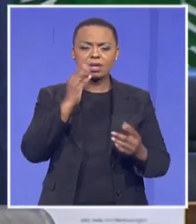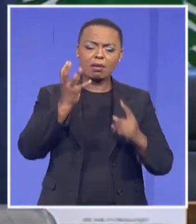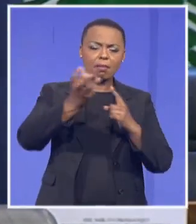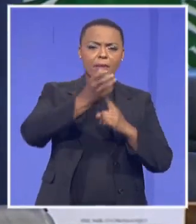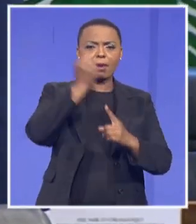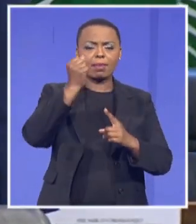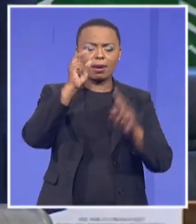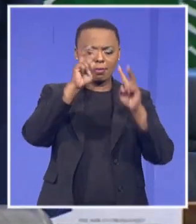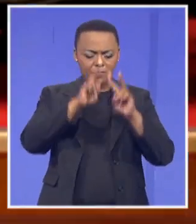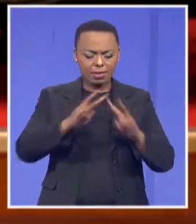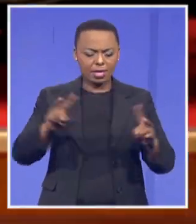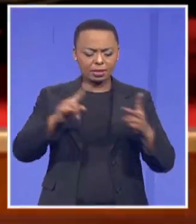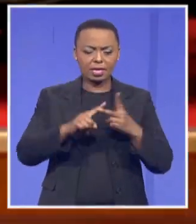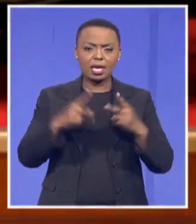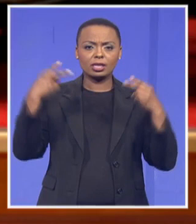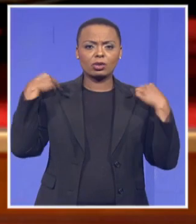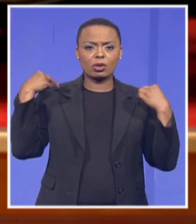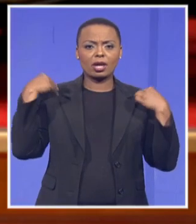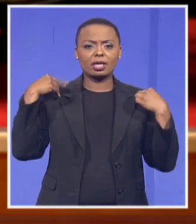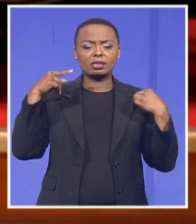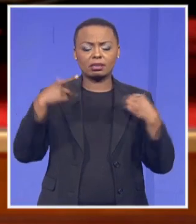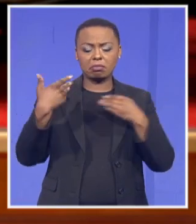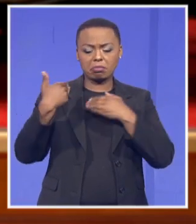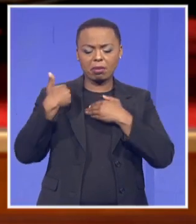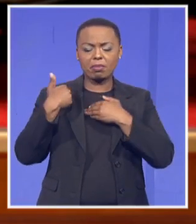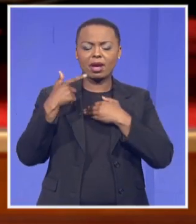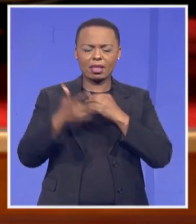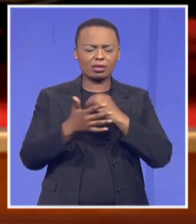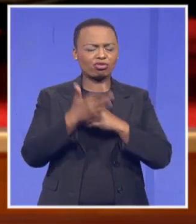security is central. At the end,